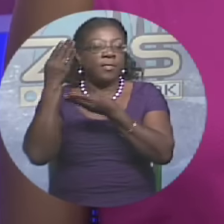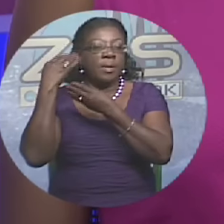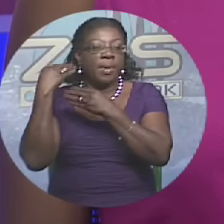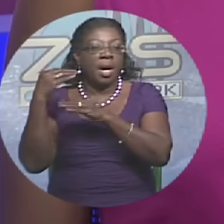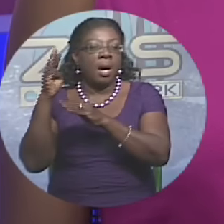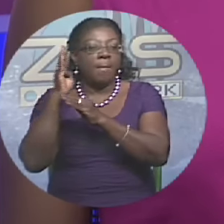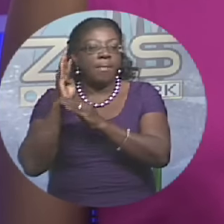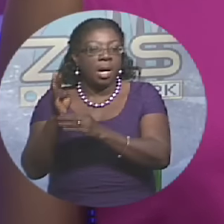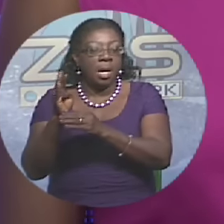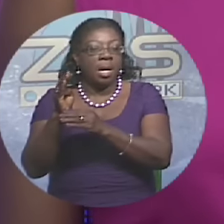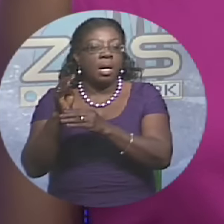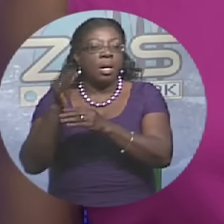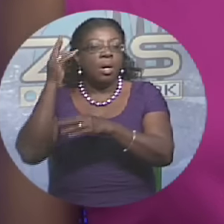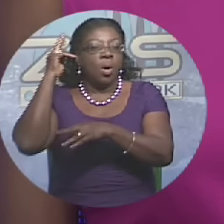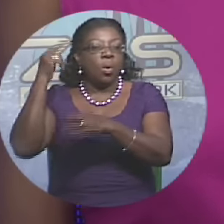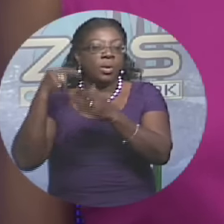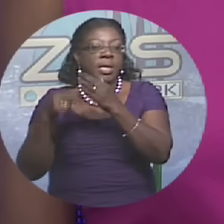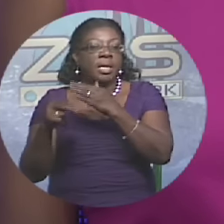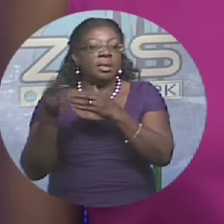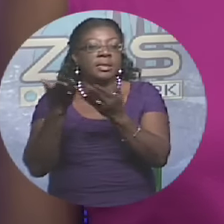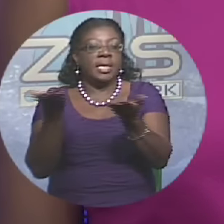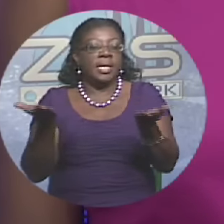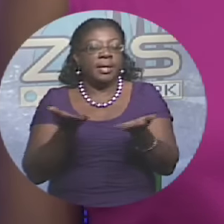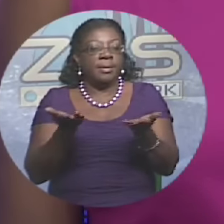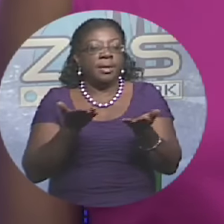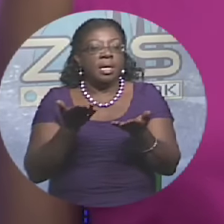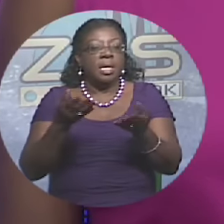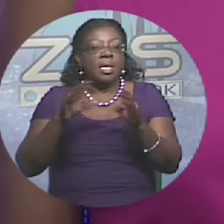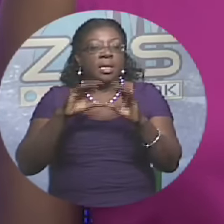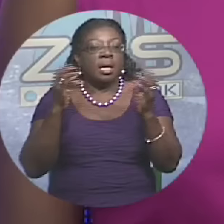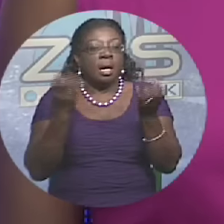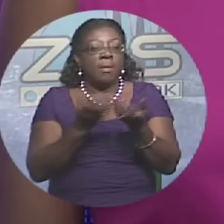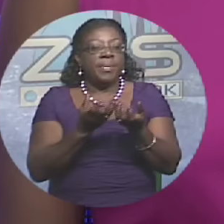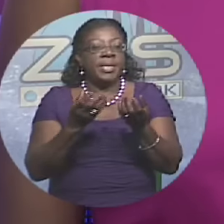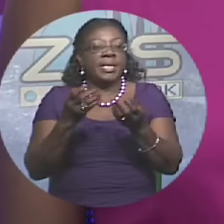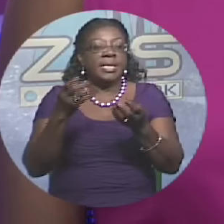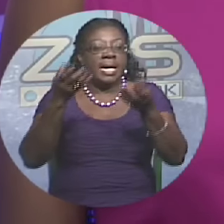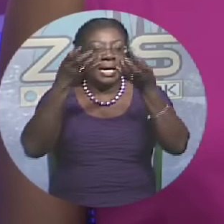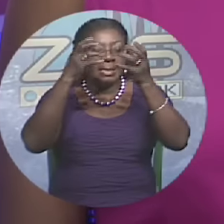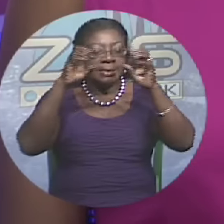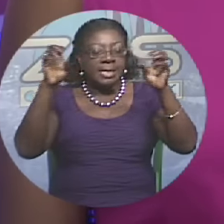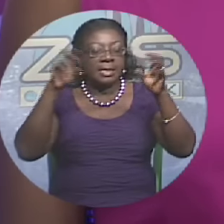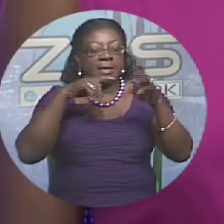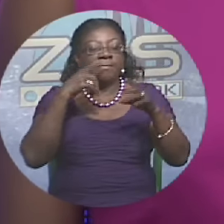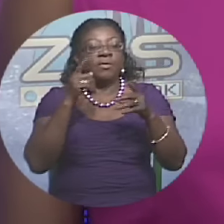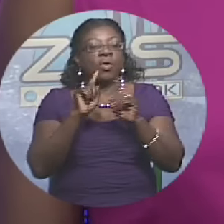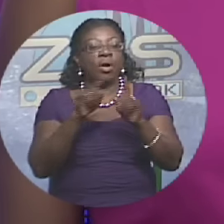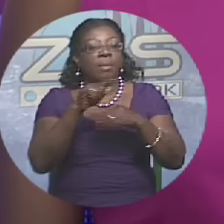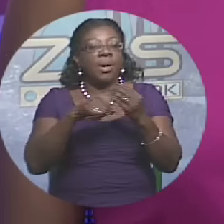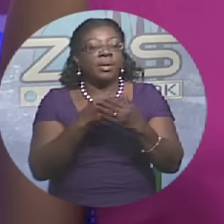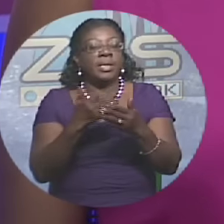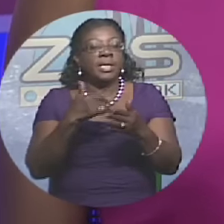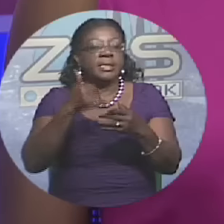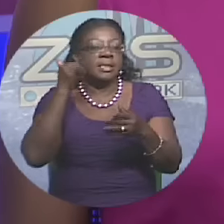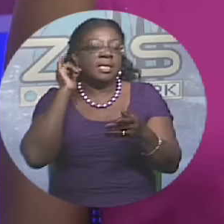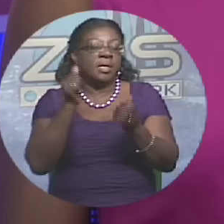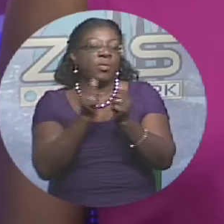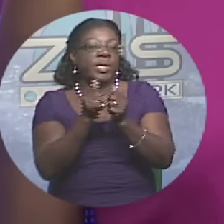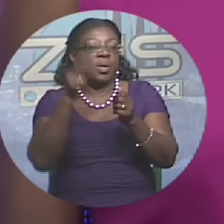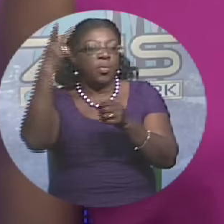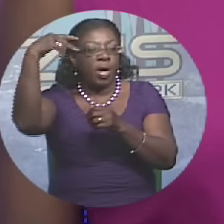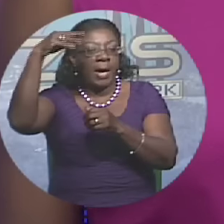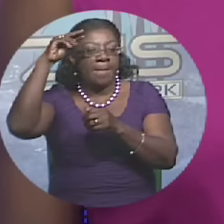set on the Rosewood property as well. Company executives made the disclosure during a meeting with the Prime Minister at his Cable Beach